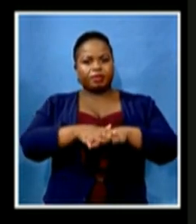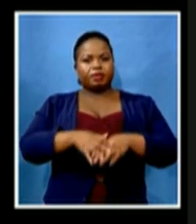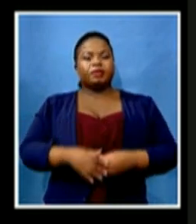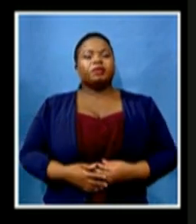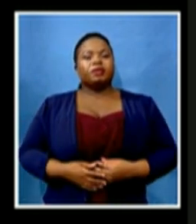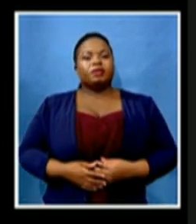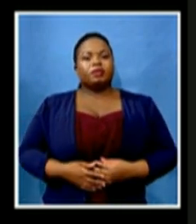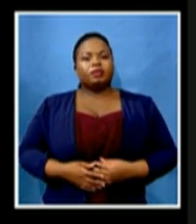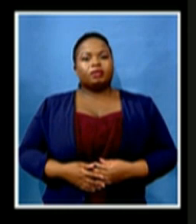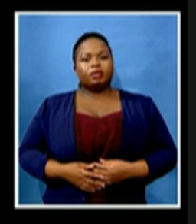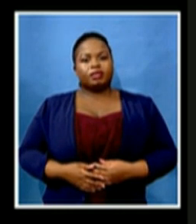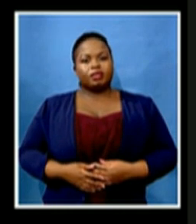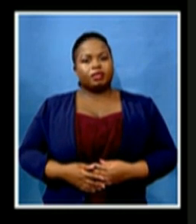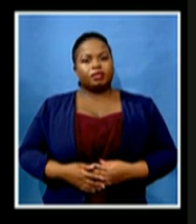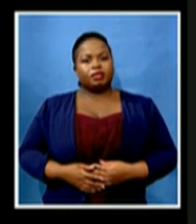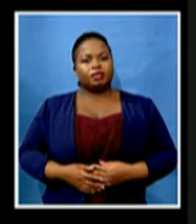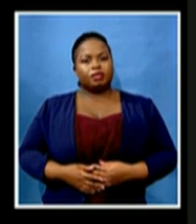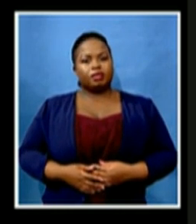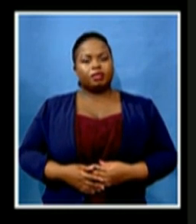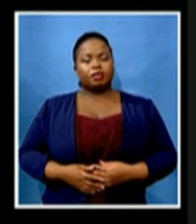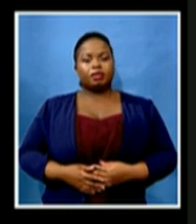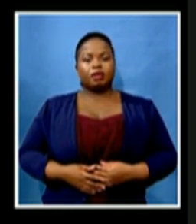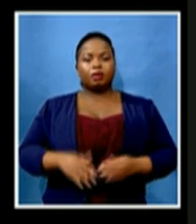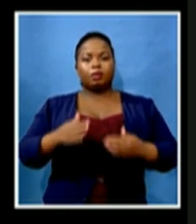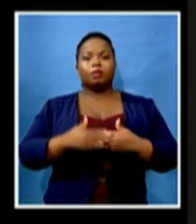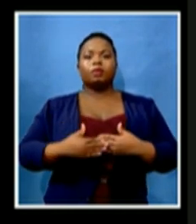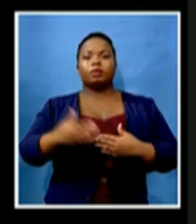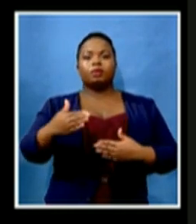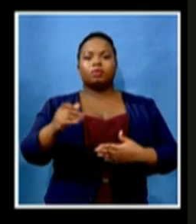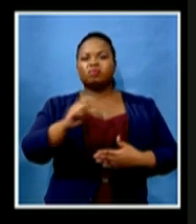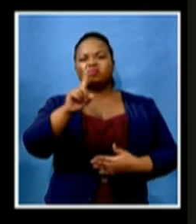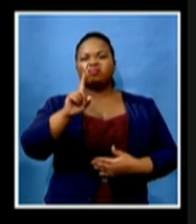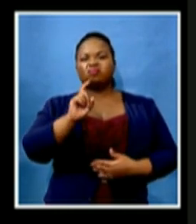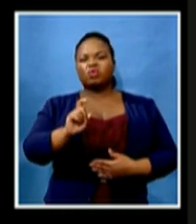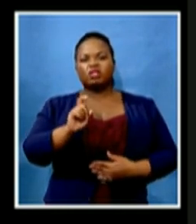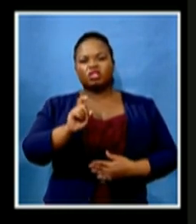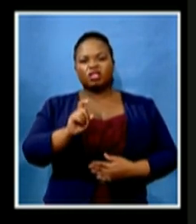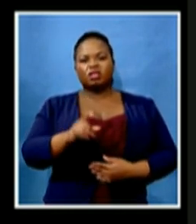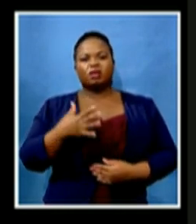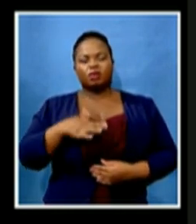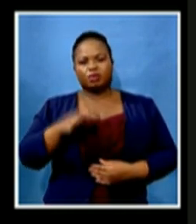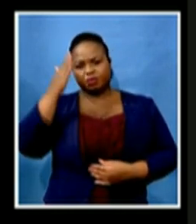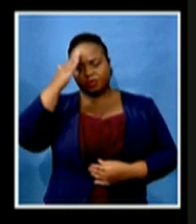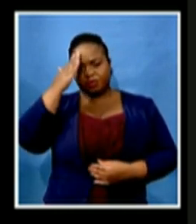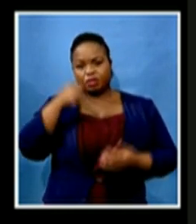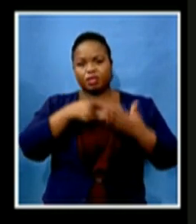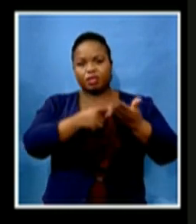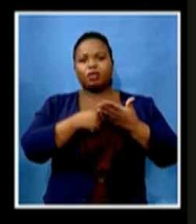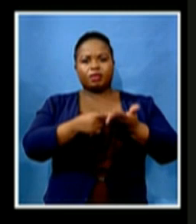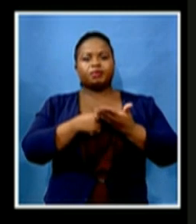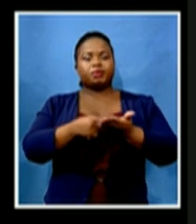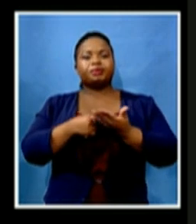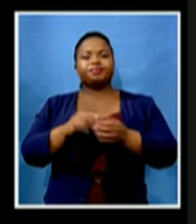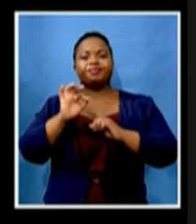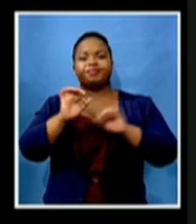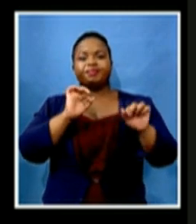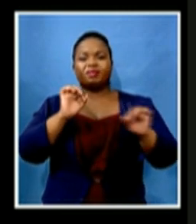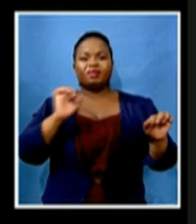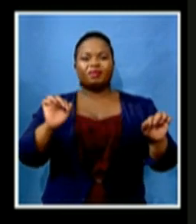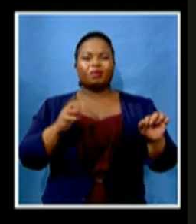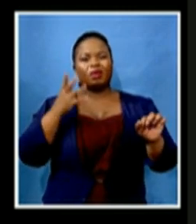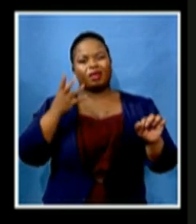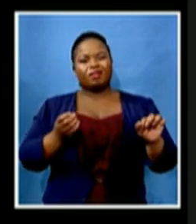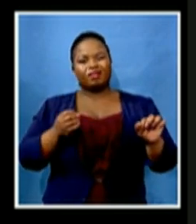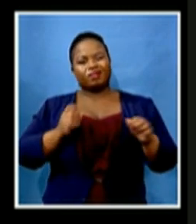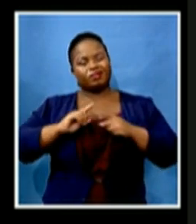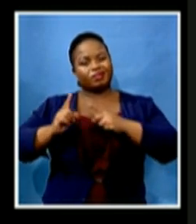forward with these kind of discussions, and because there's many other models, and as was also mentioned as